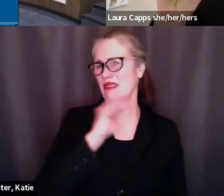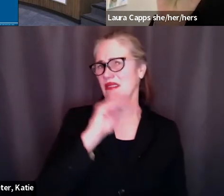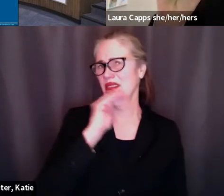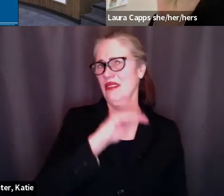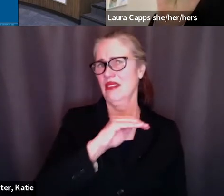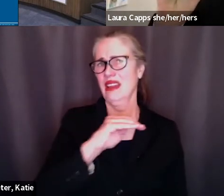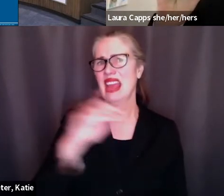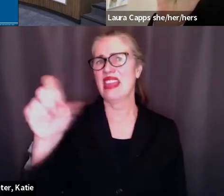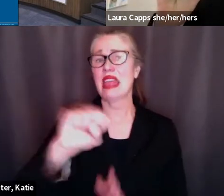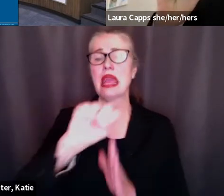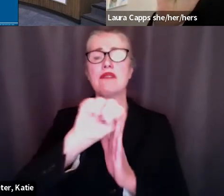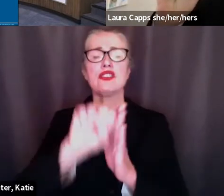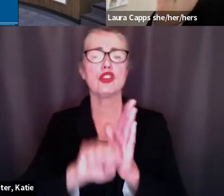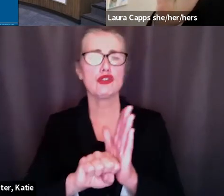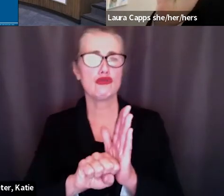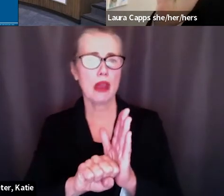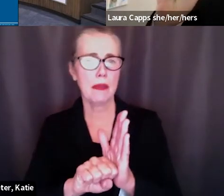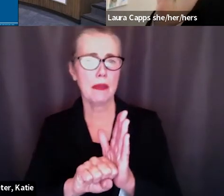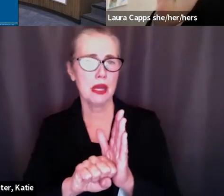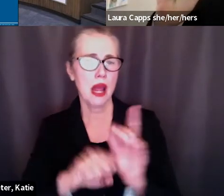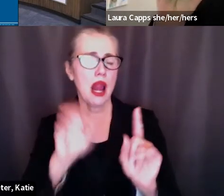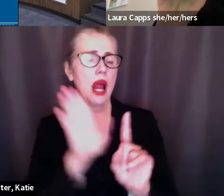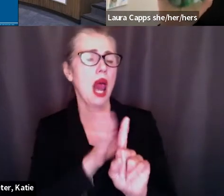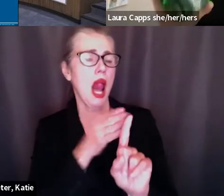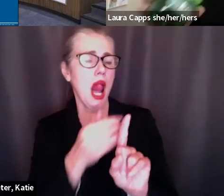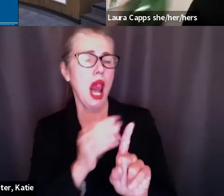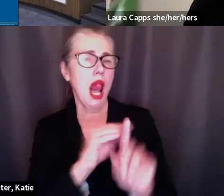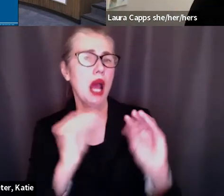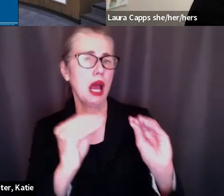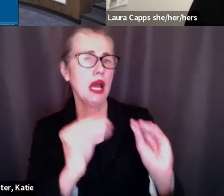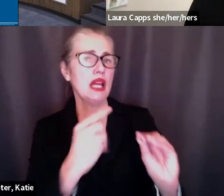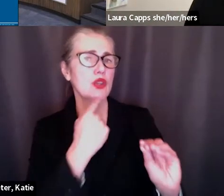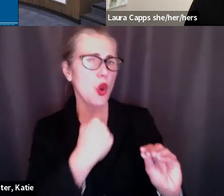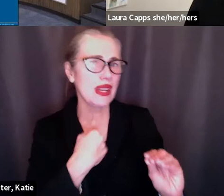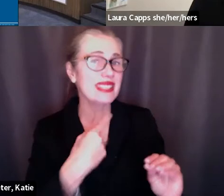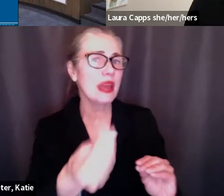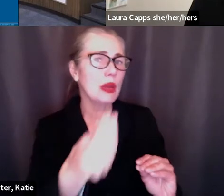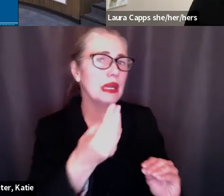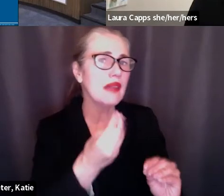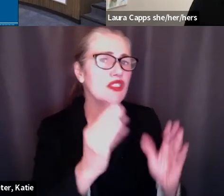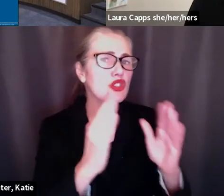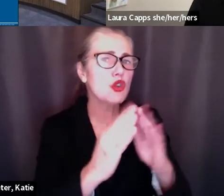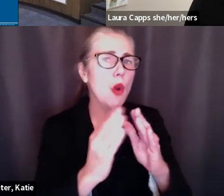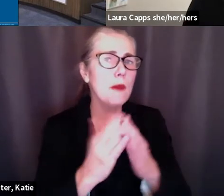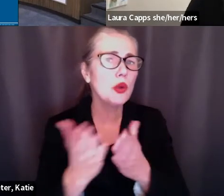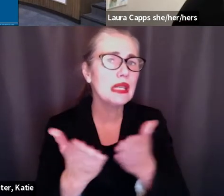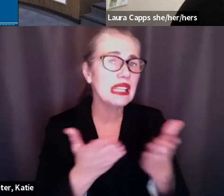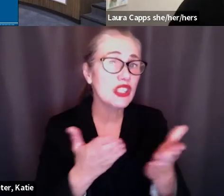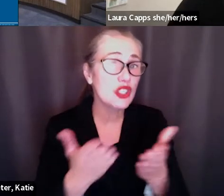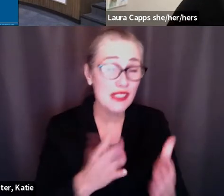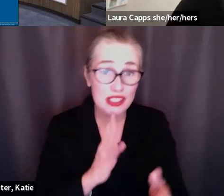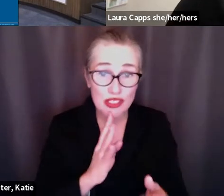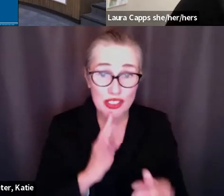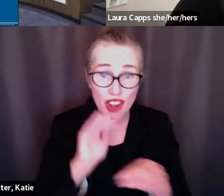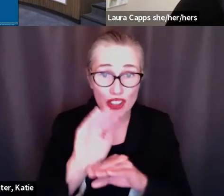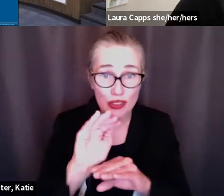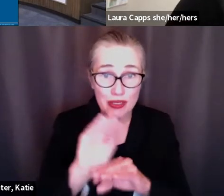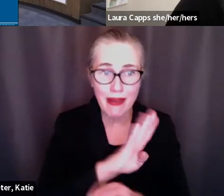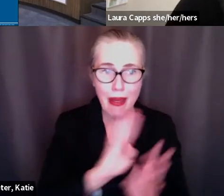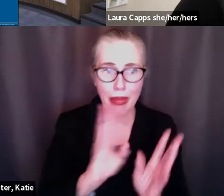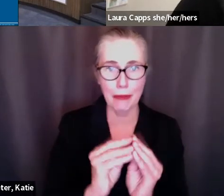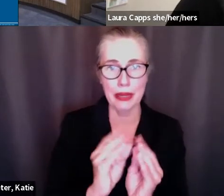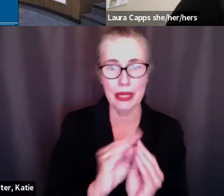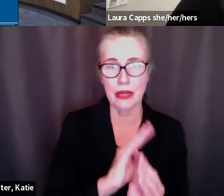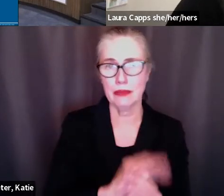and said we would get community service for speaking at the school bird meeting tonight they talked about